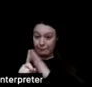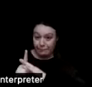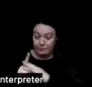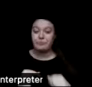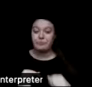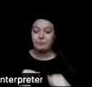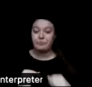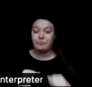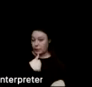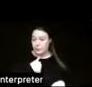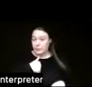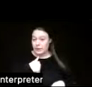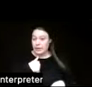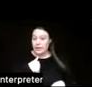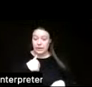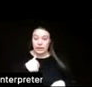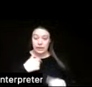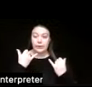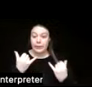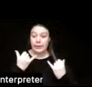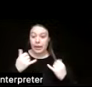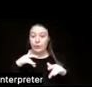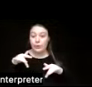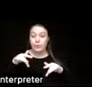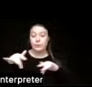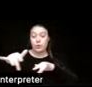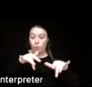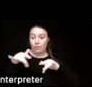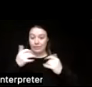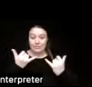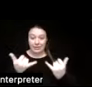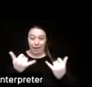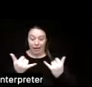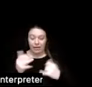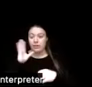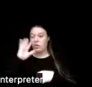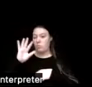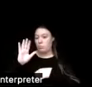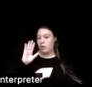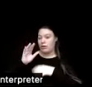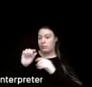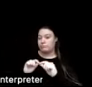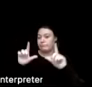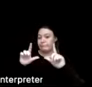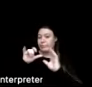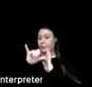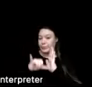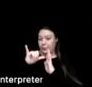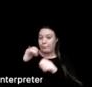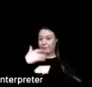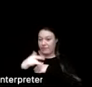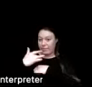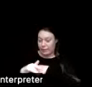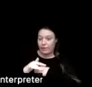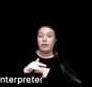session and we'll make that available through our YouTube channel. Do give us 2 or 3 business days to trim and upload that